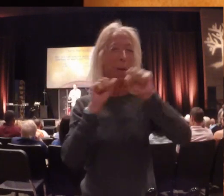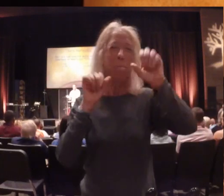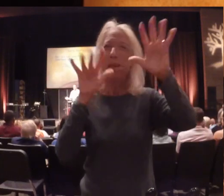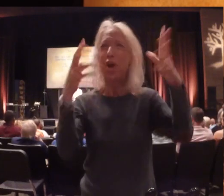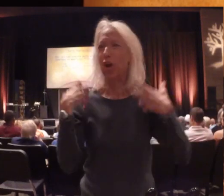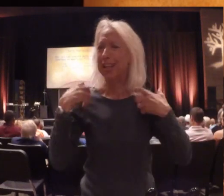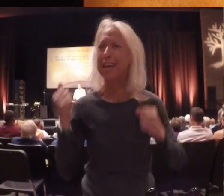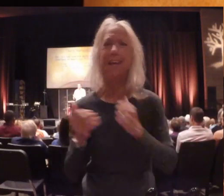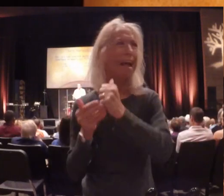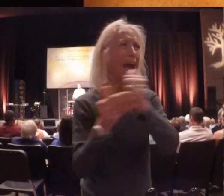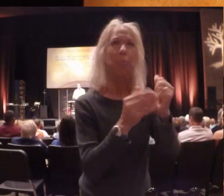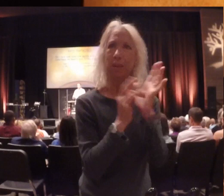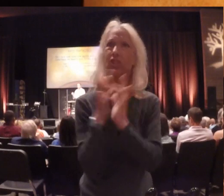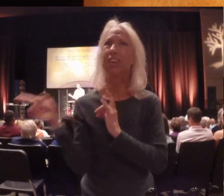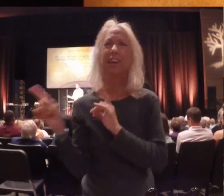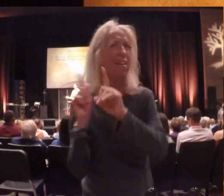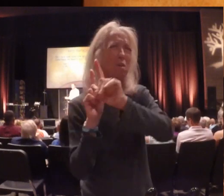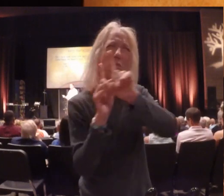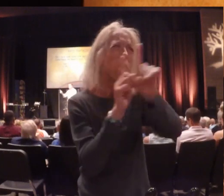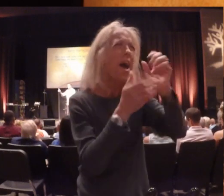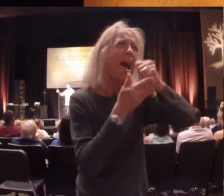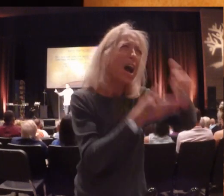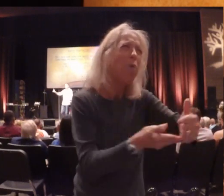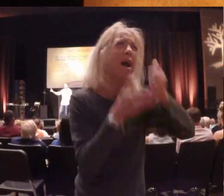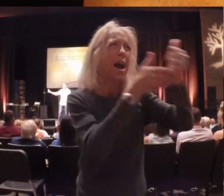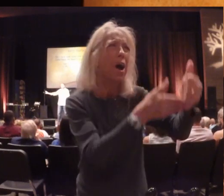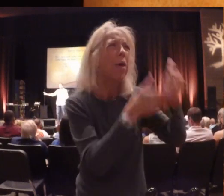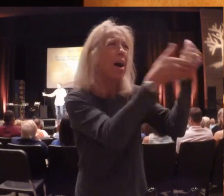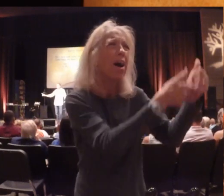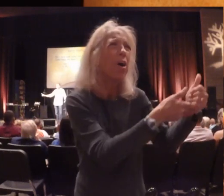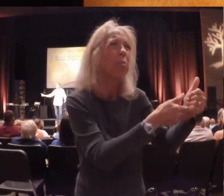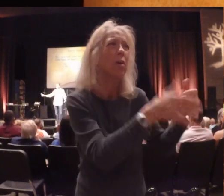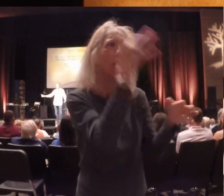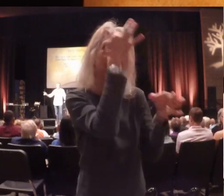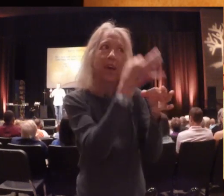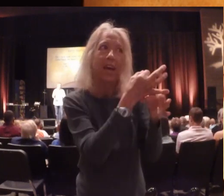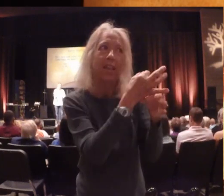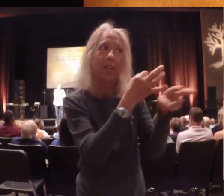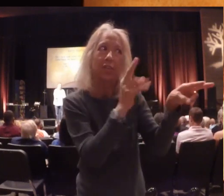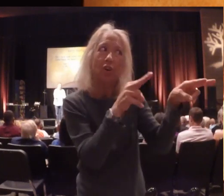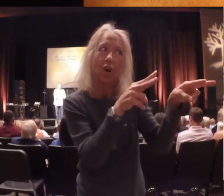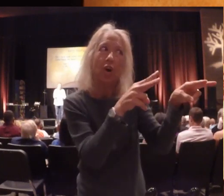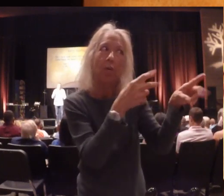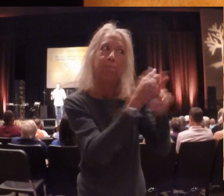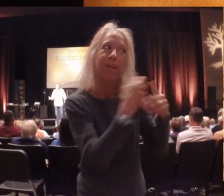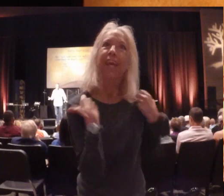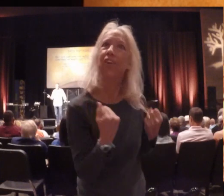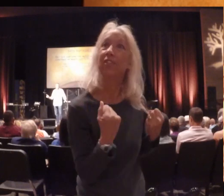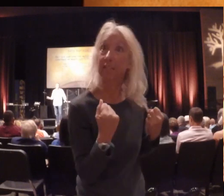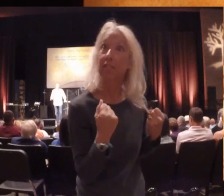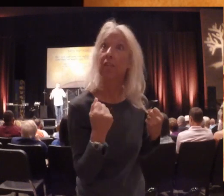performing miracles, healing people, helping people. And you know what he did? Over and over, he saw their faith. And they were